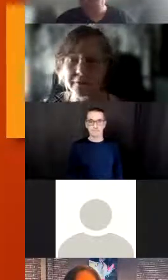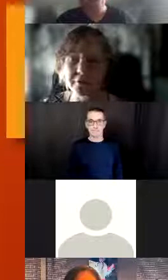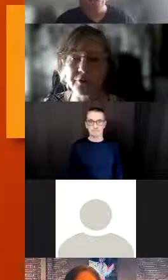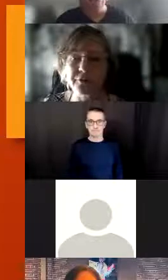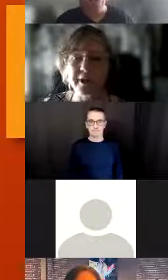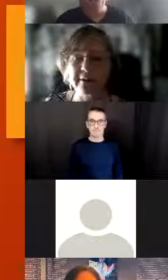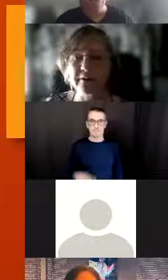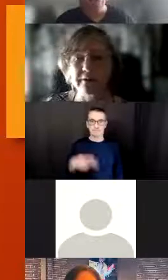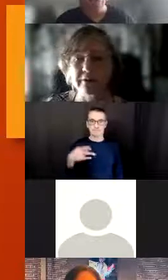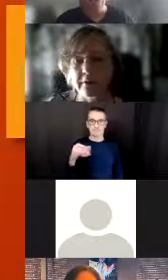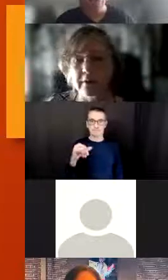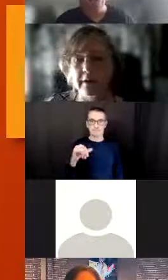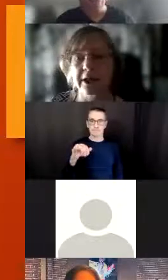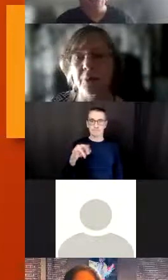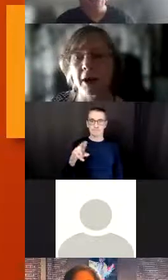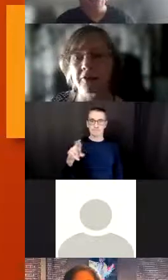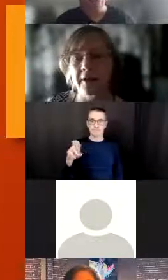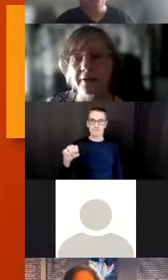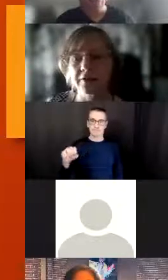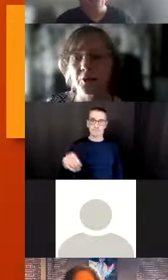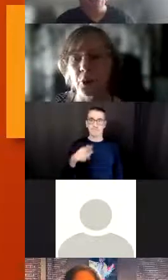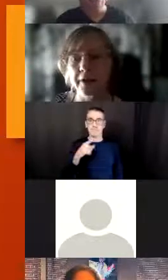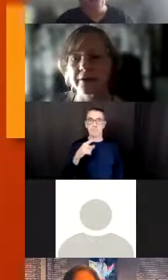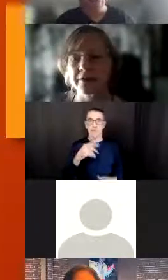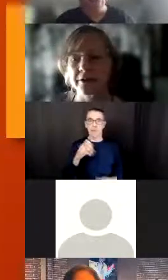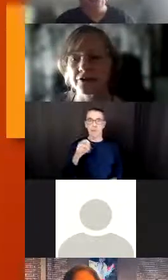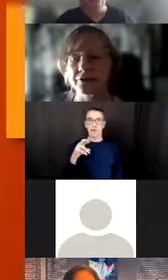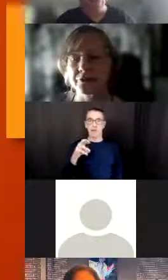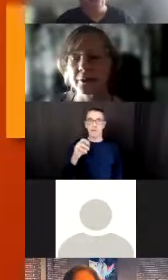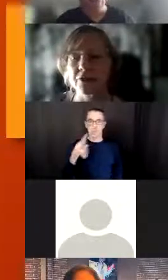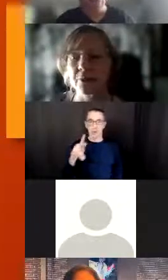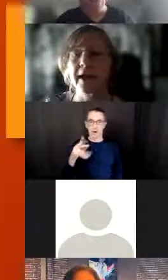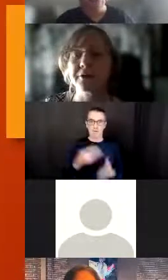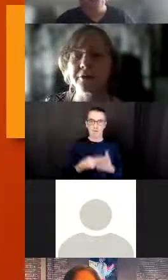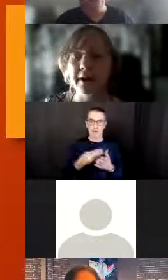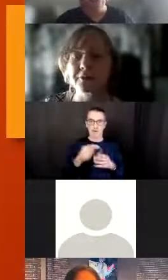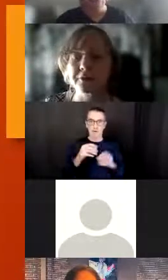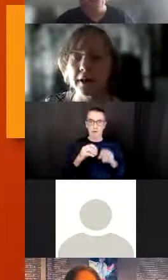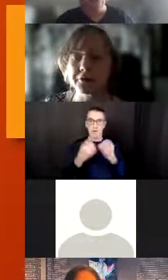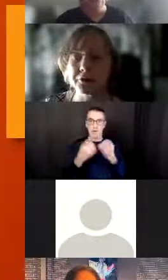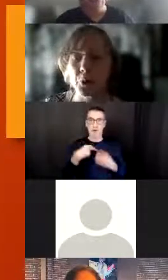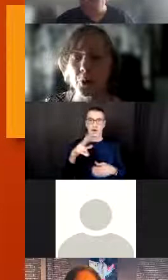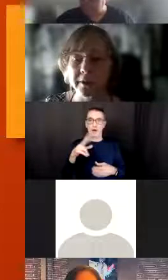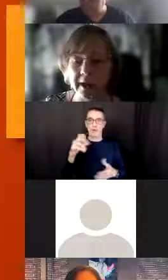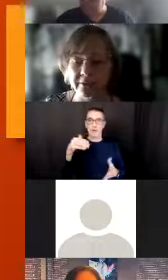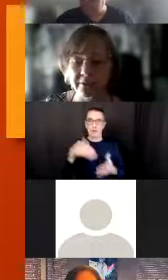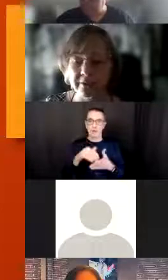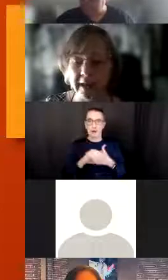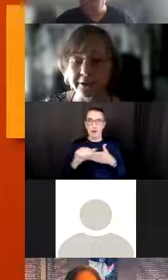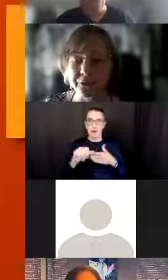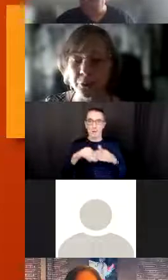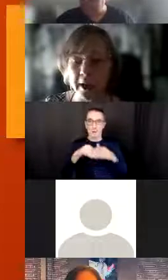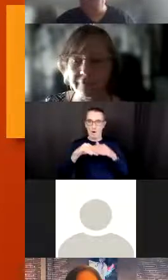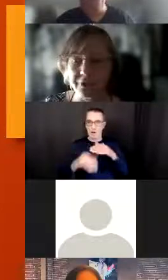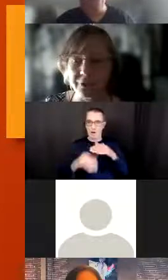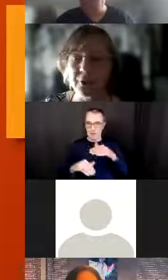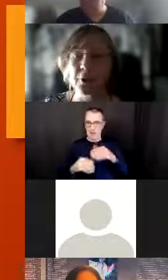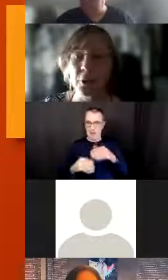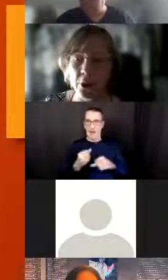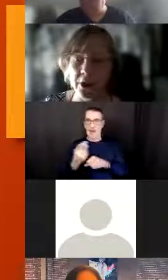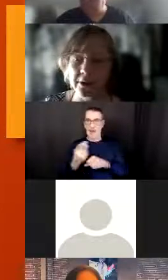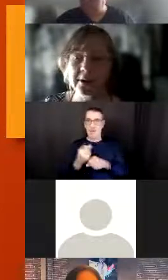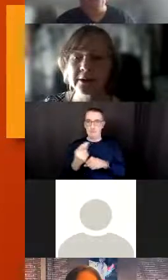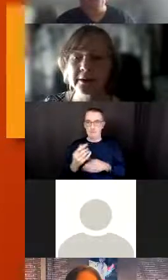Pierre also suggests earmark funds for organizations with $300,000 or less annual